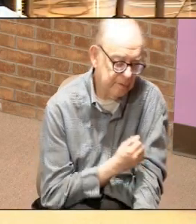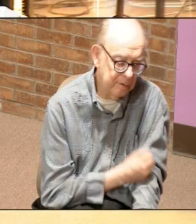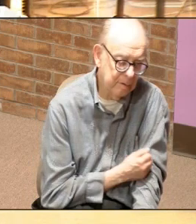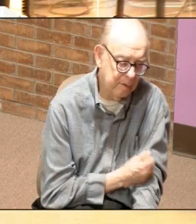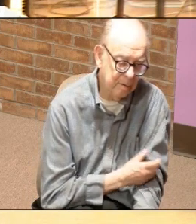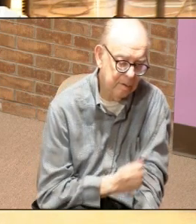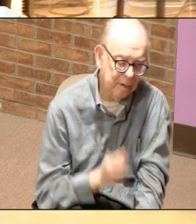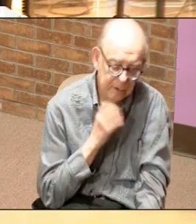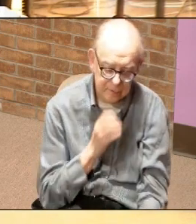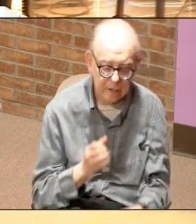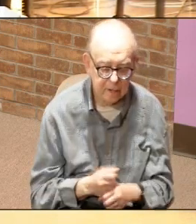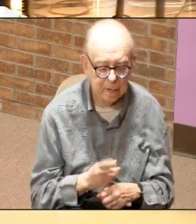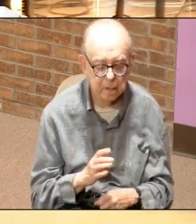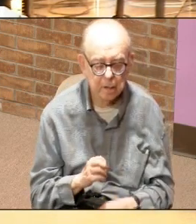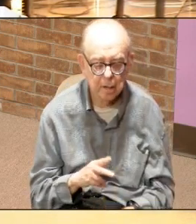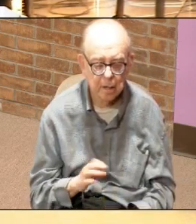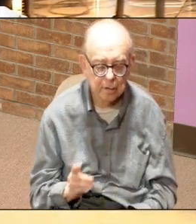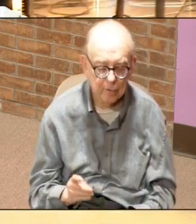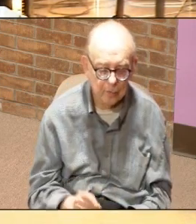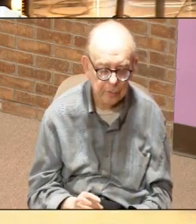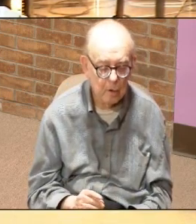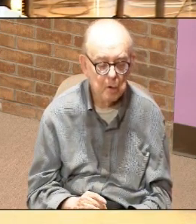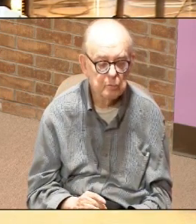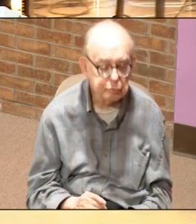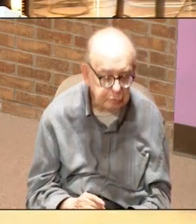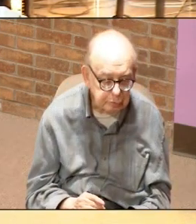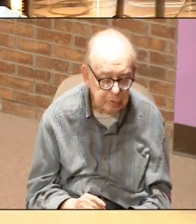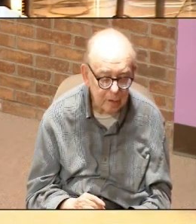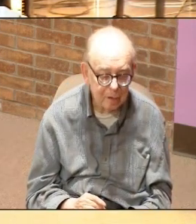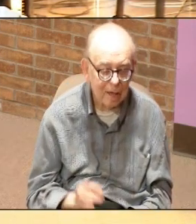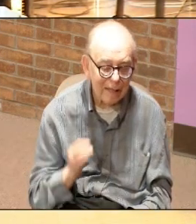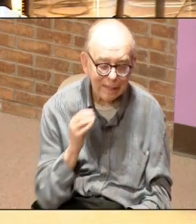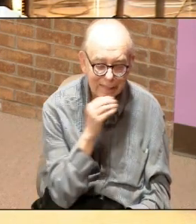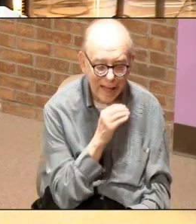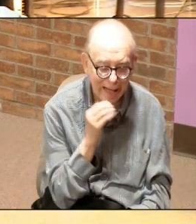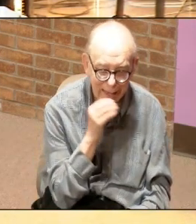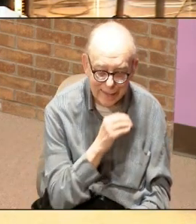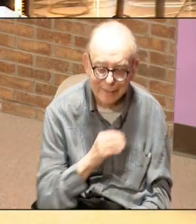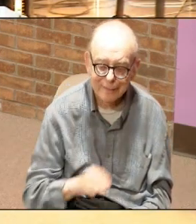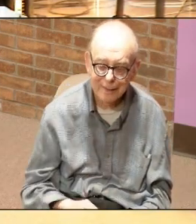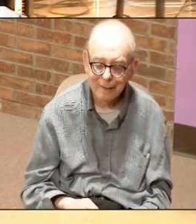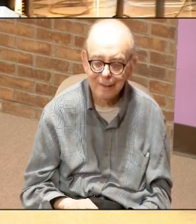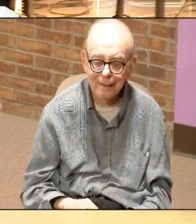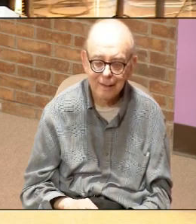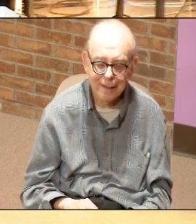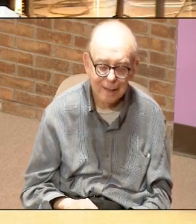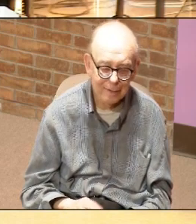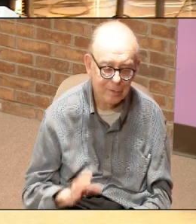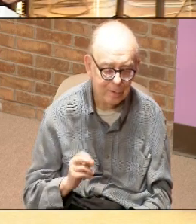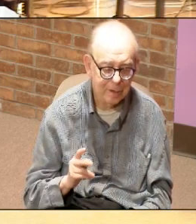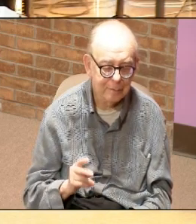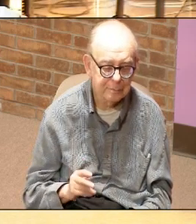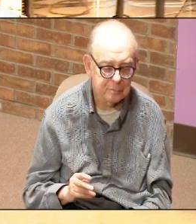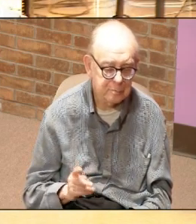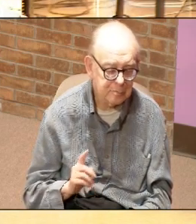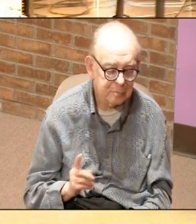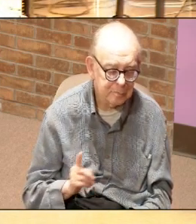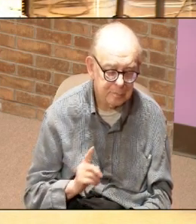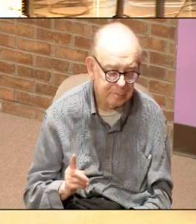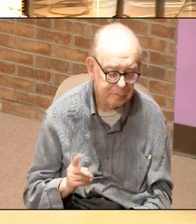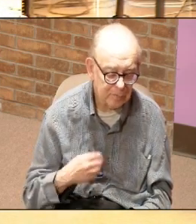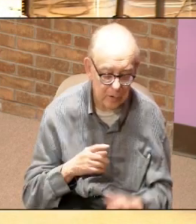and you won't get COVID. Lie. Okay?